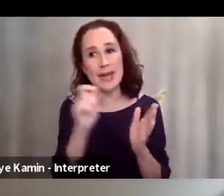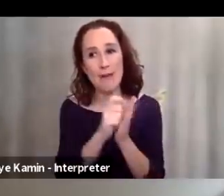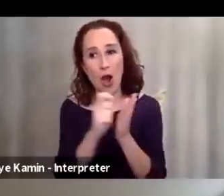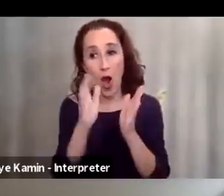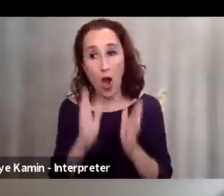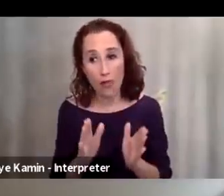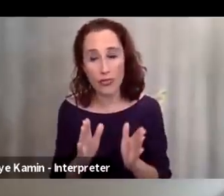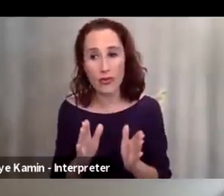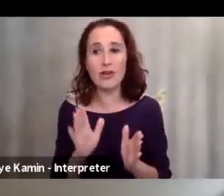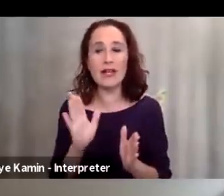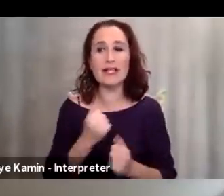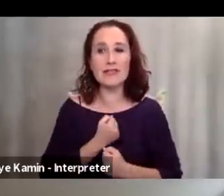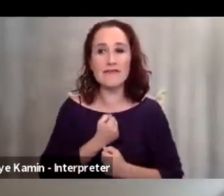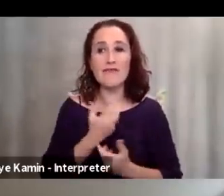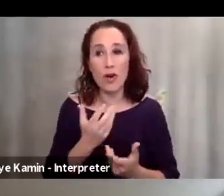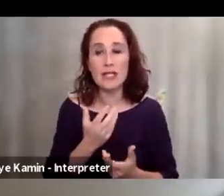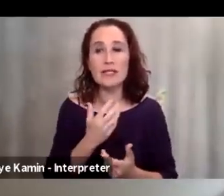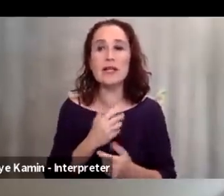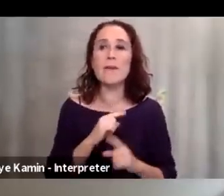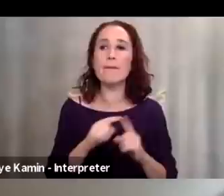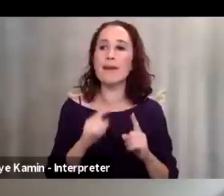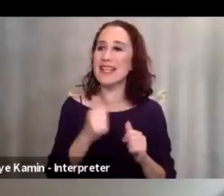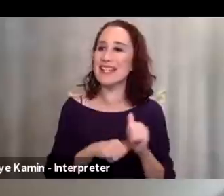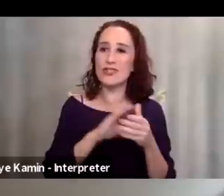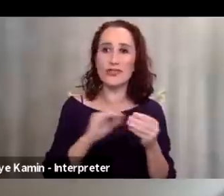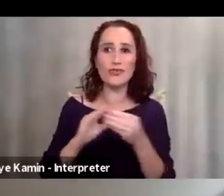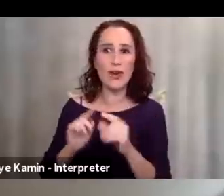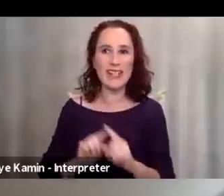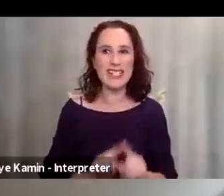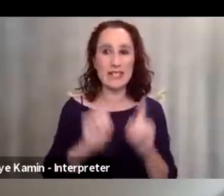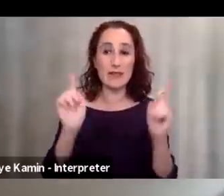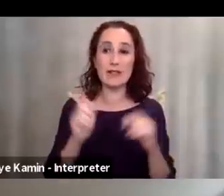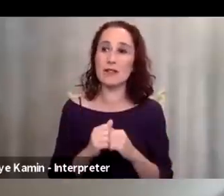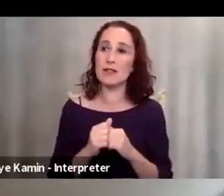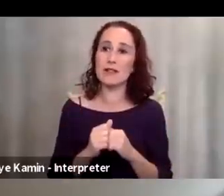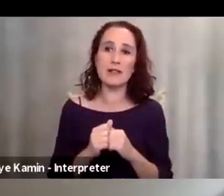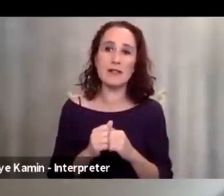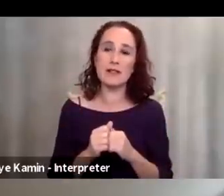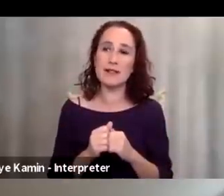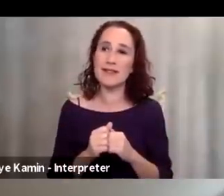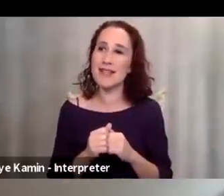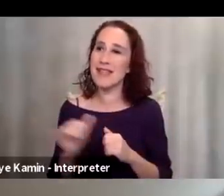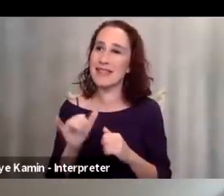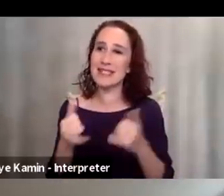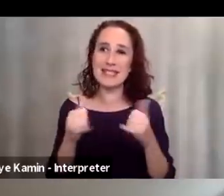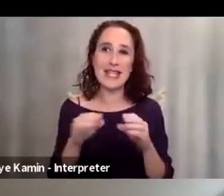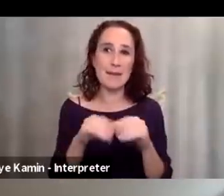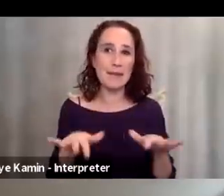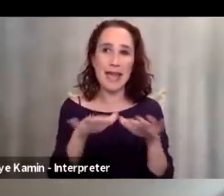his voice, and, like, no matter what he wrote. But, like, he never really played in the same playground